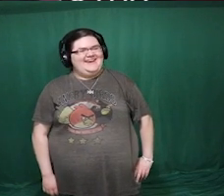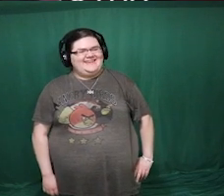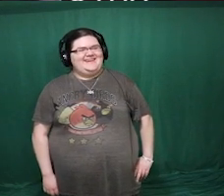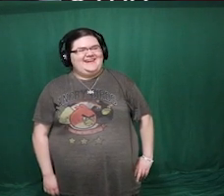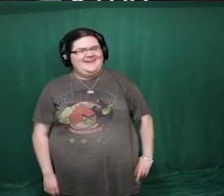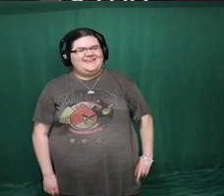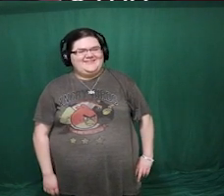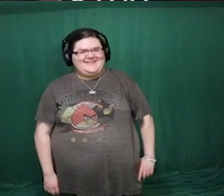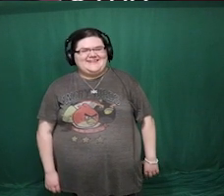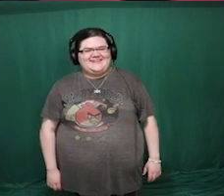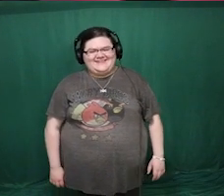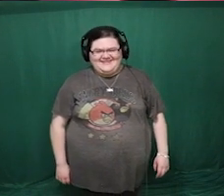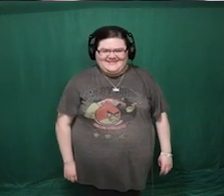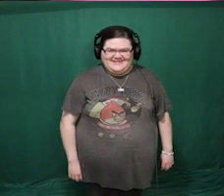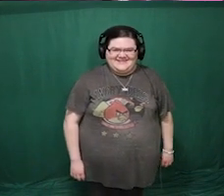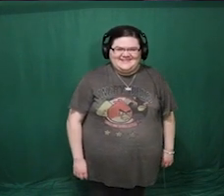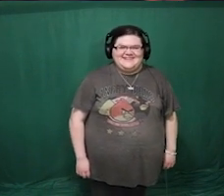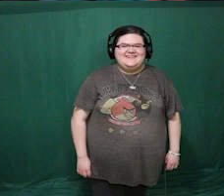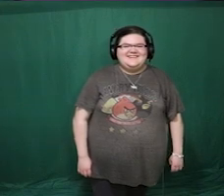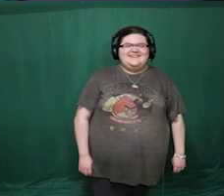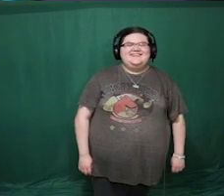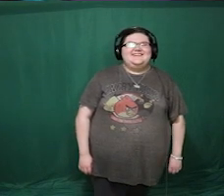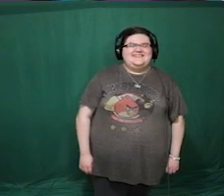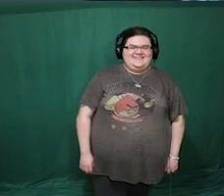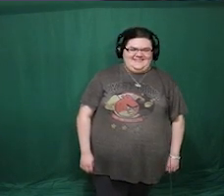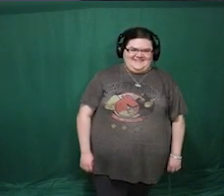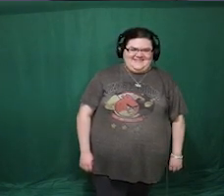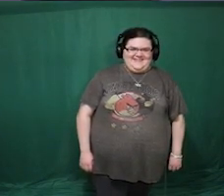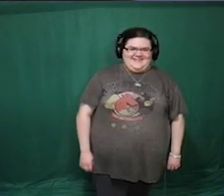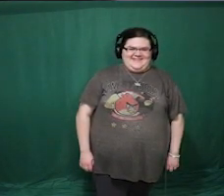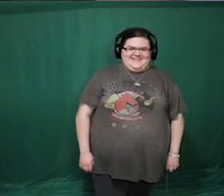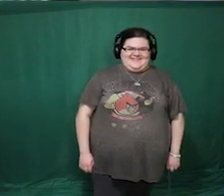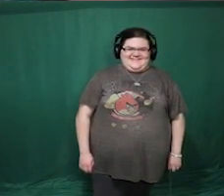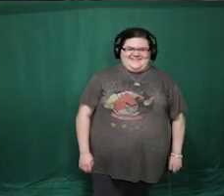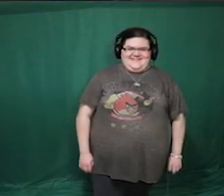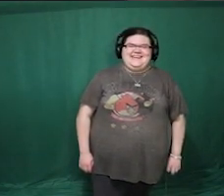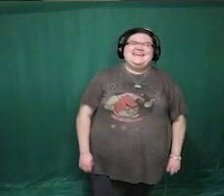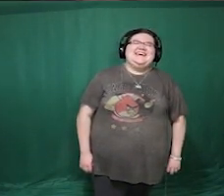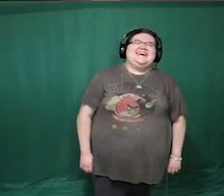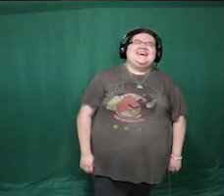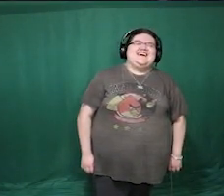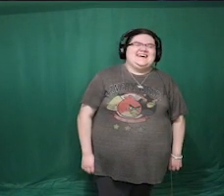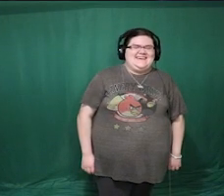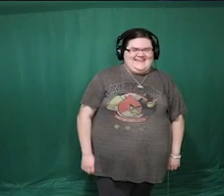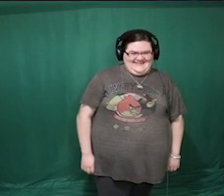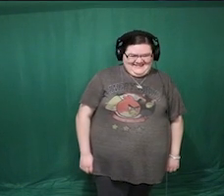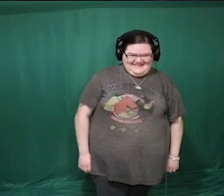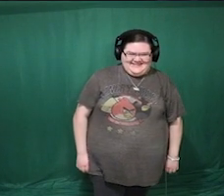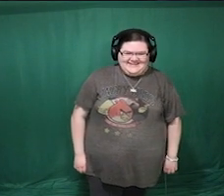Wedgemarcated. I like it, Vic. Yeah. That's what we do over here in Sidemen.